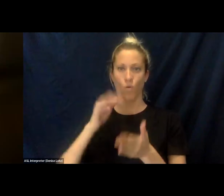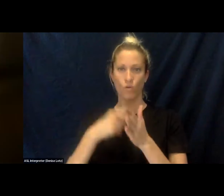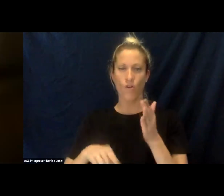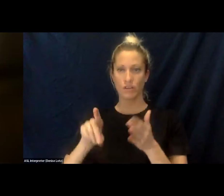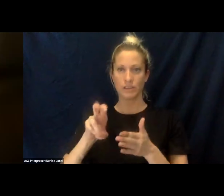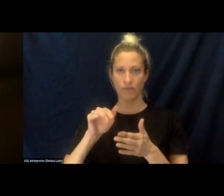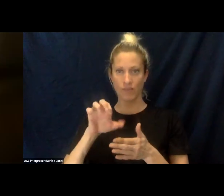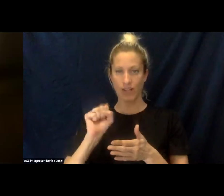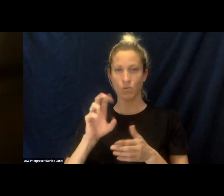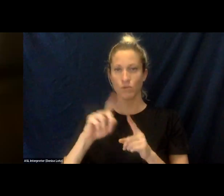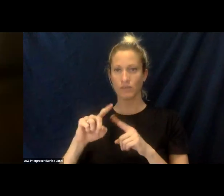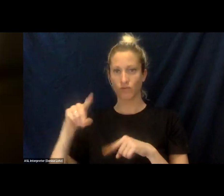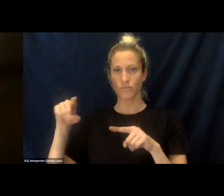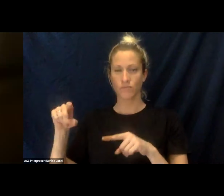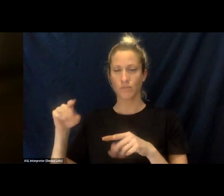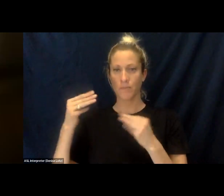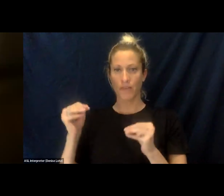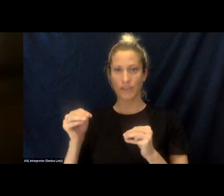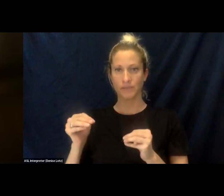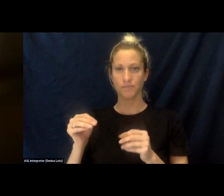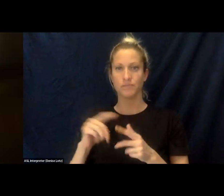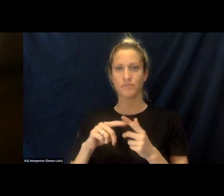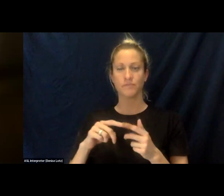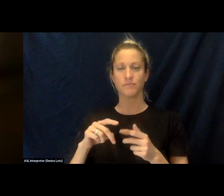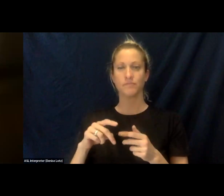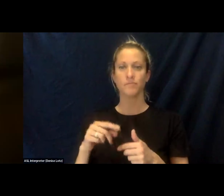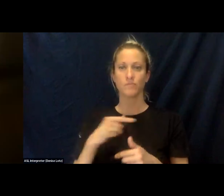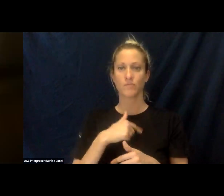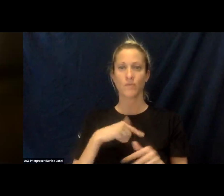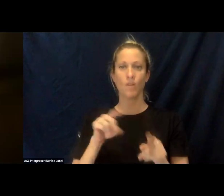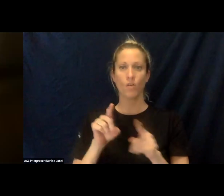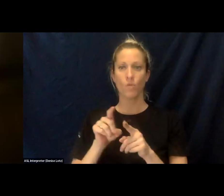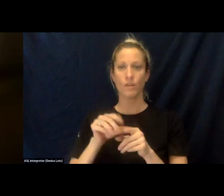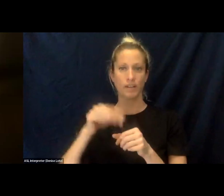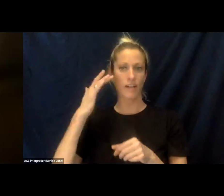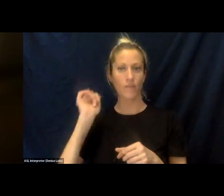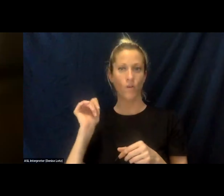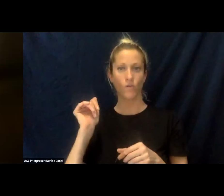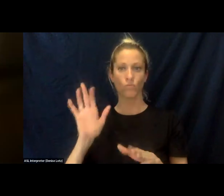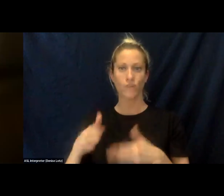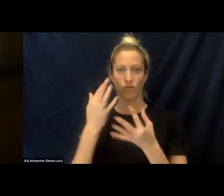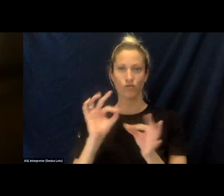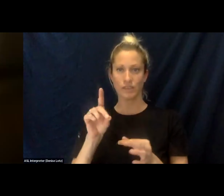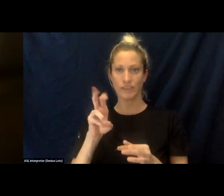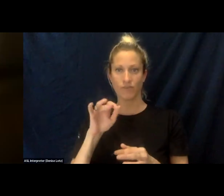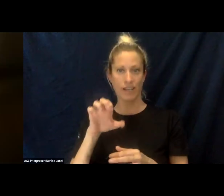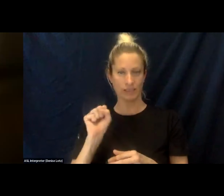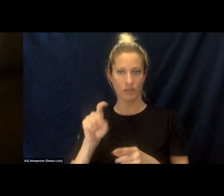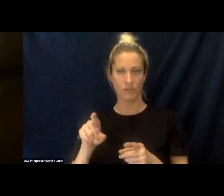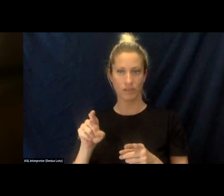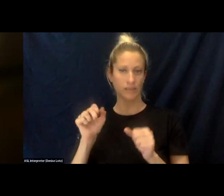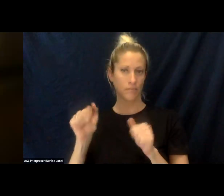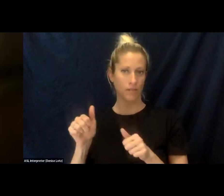variety of different methods. We work with partners across the country and also in California to provide free devices whenever possible, whether